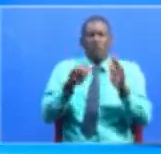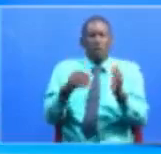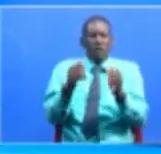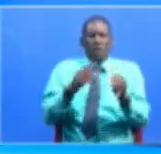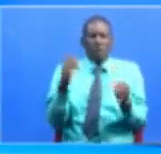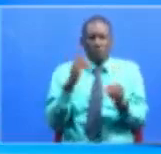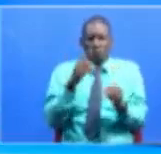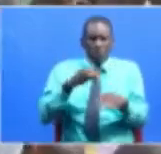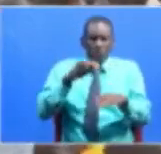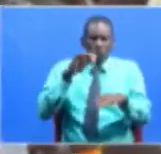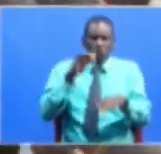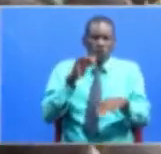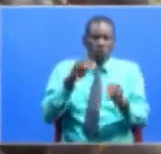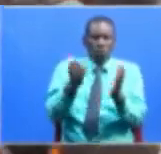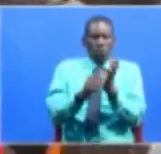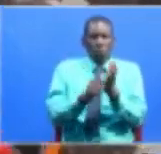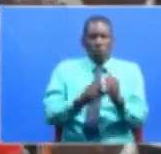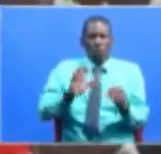Kenyans.